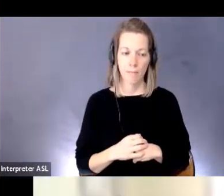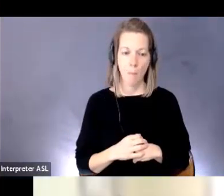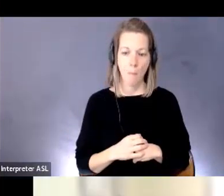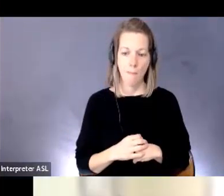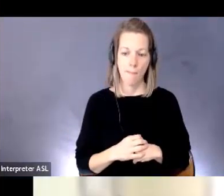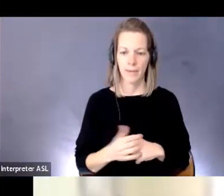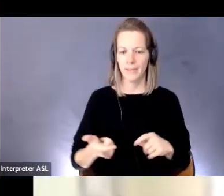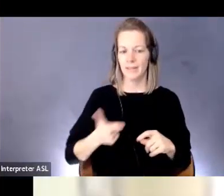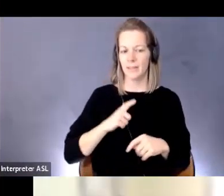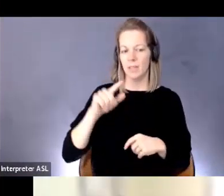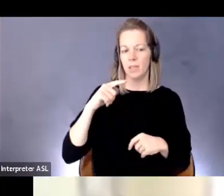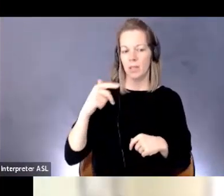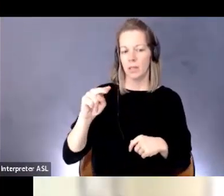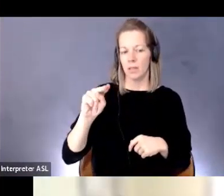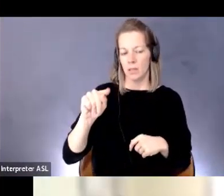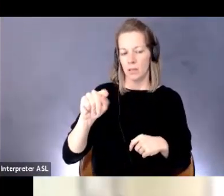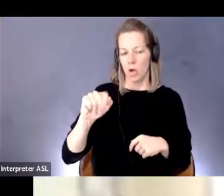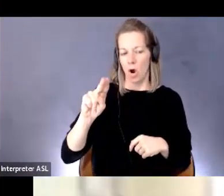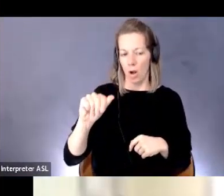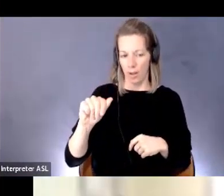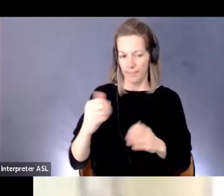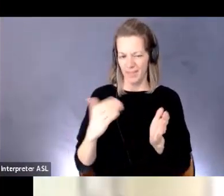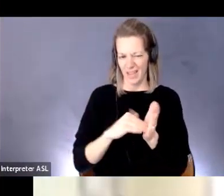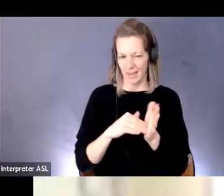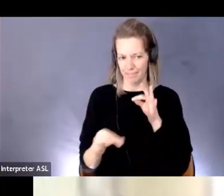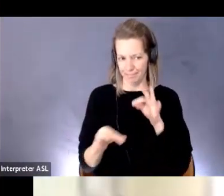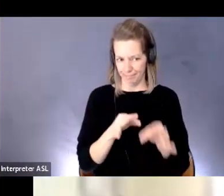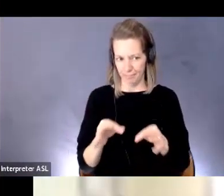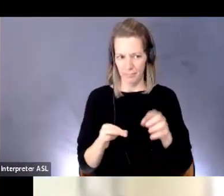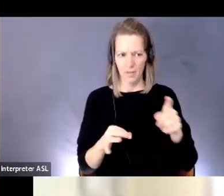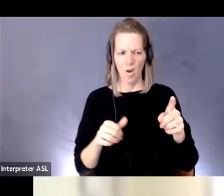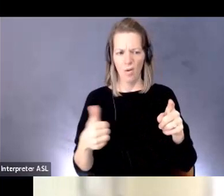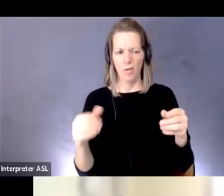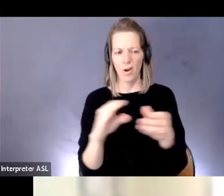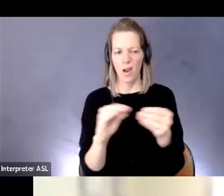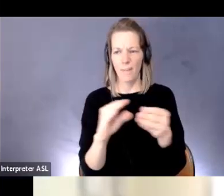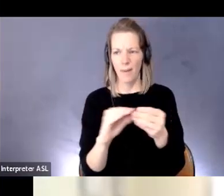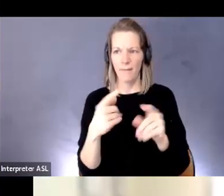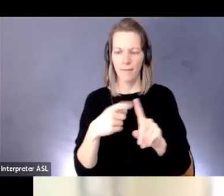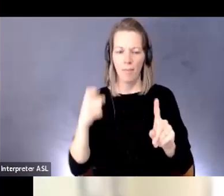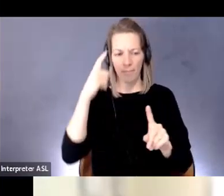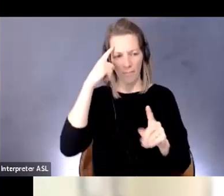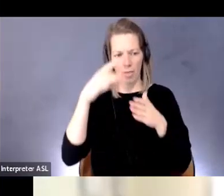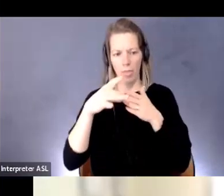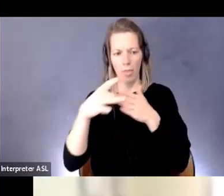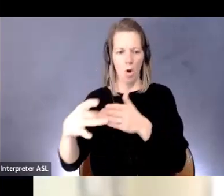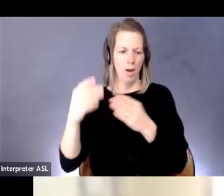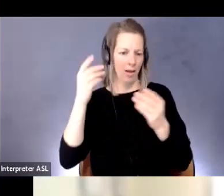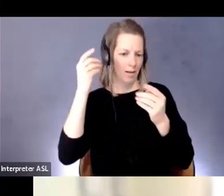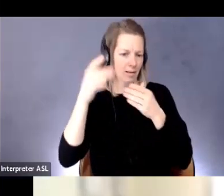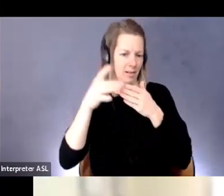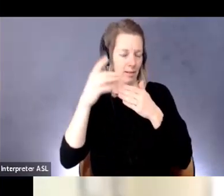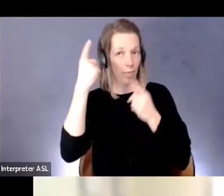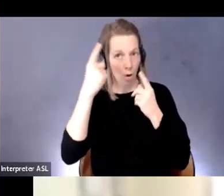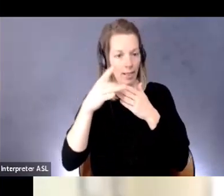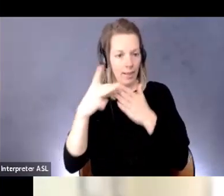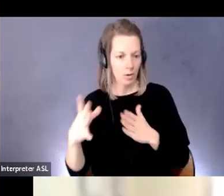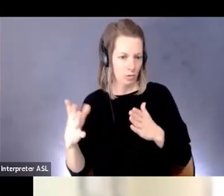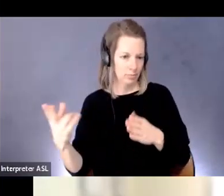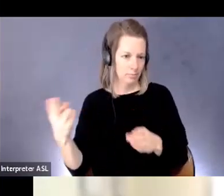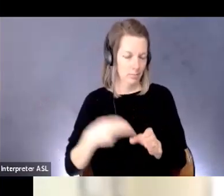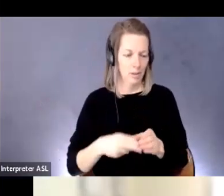This is Tana speaking again, and I'm going to share another comment from one of our thought leaders who could not be here today.